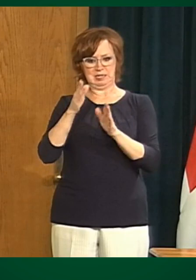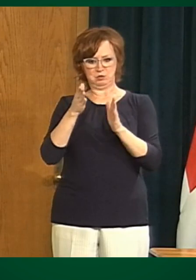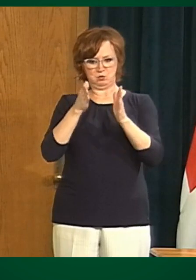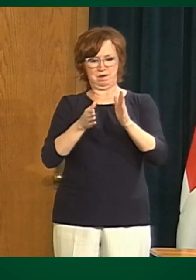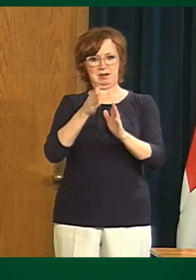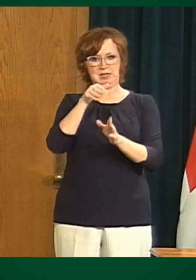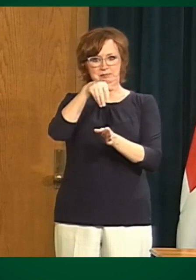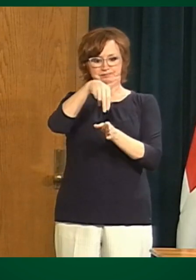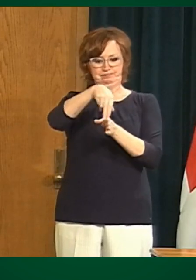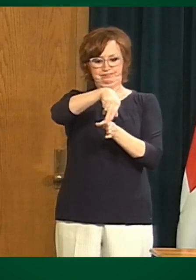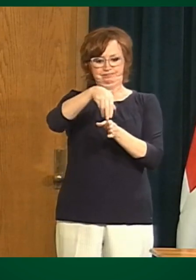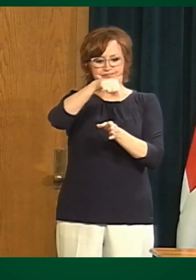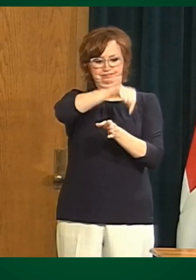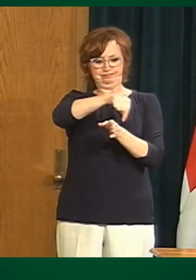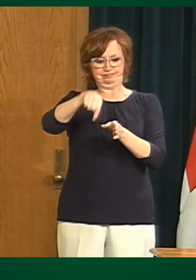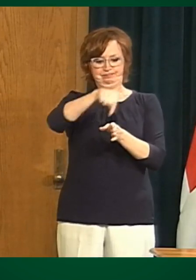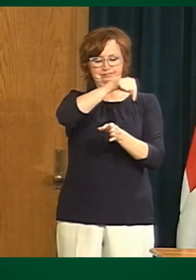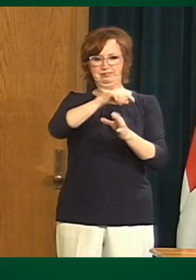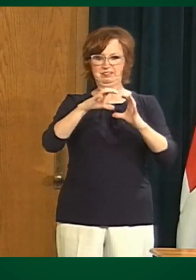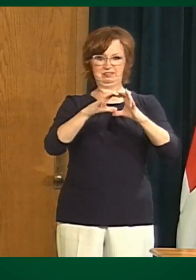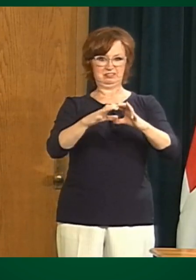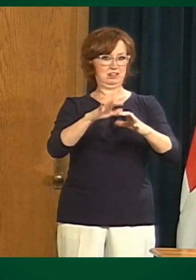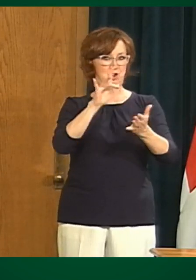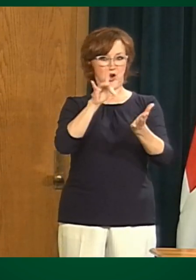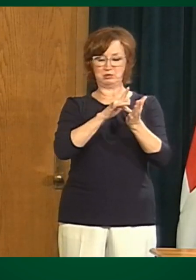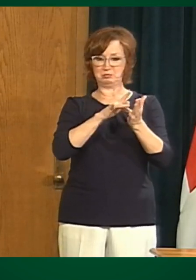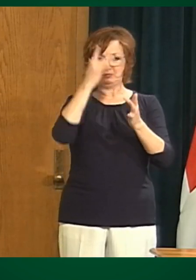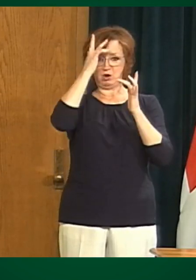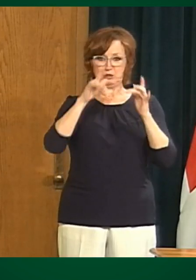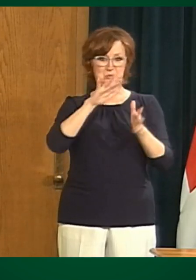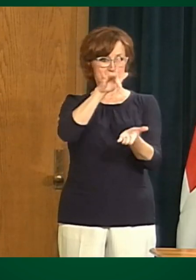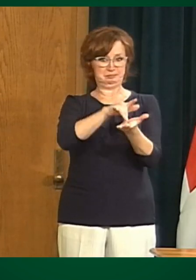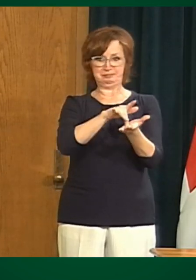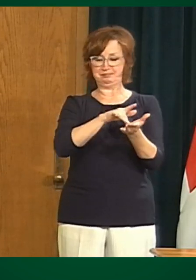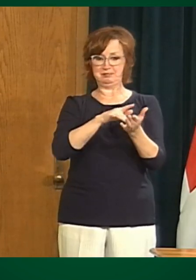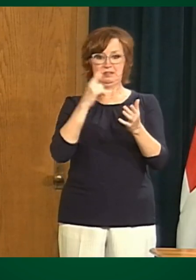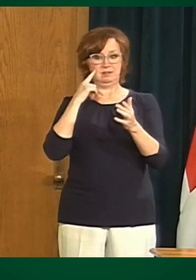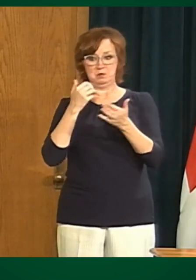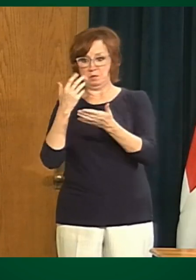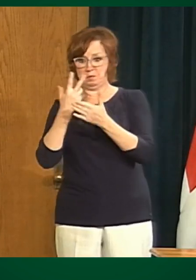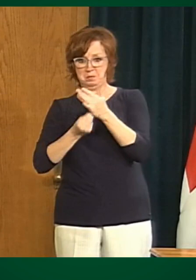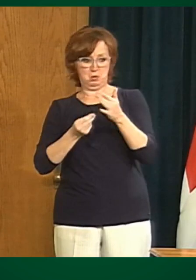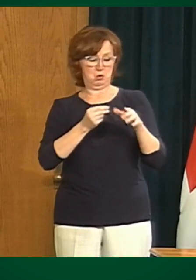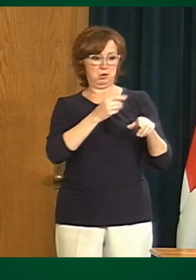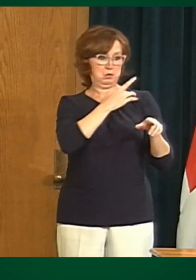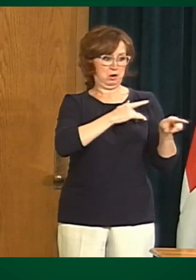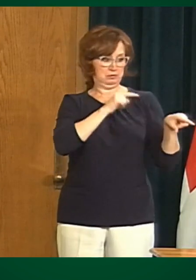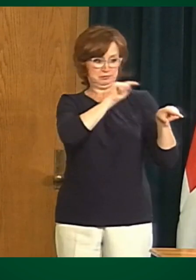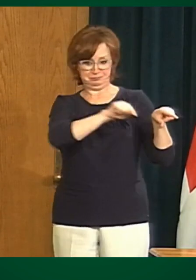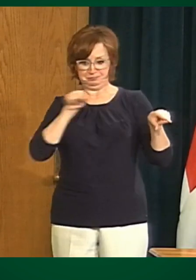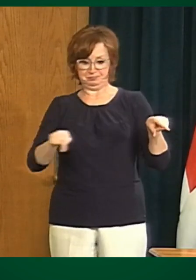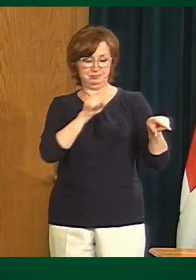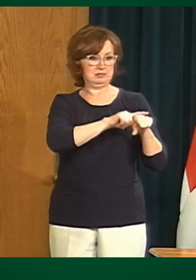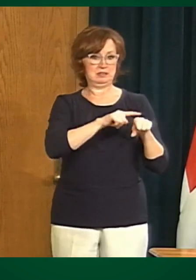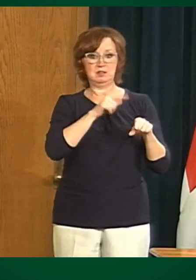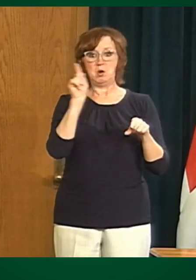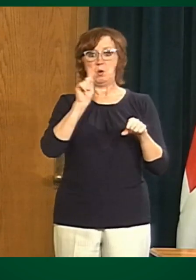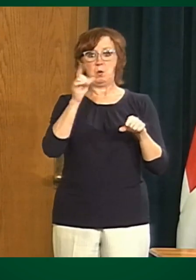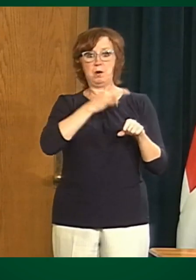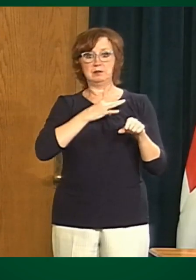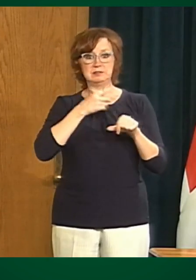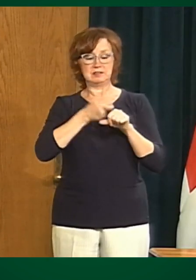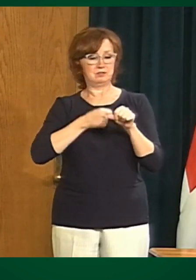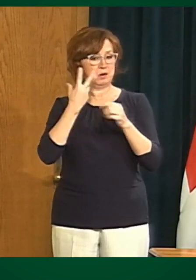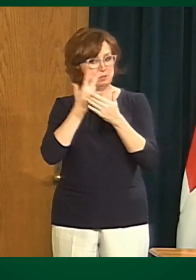both from Saskatchewan and from Alberta. It's staffed by health workers from both sides from both provinces. And